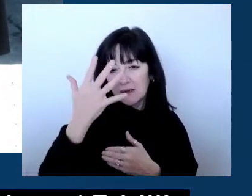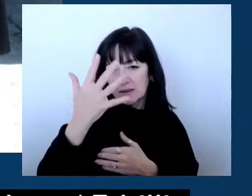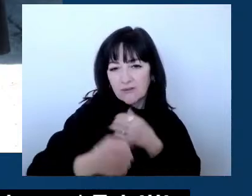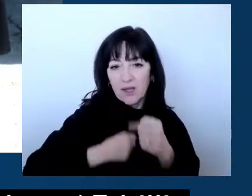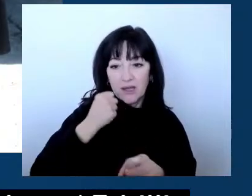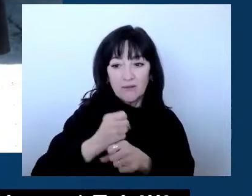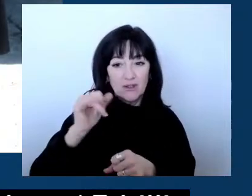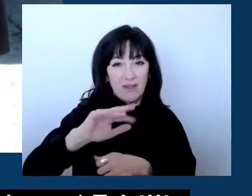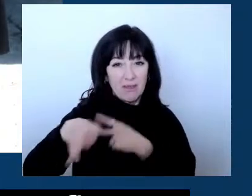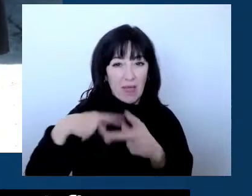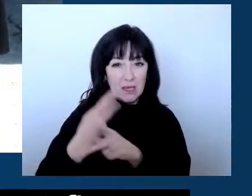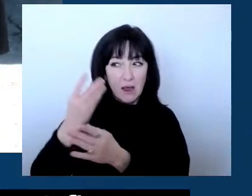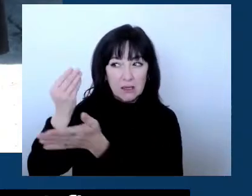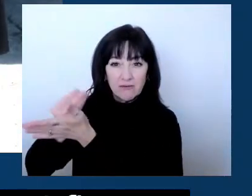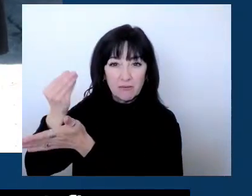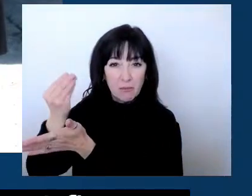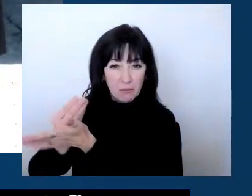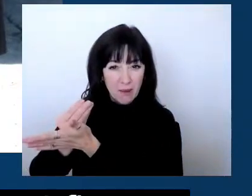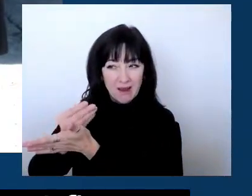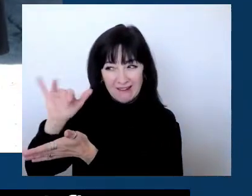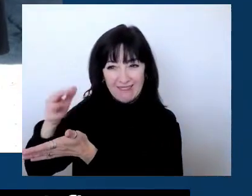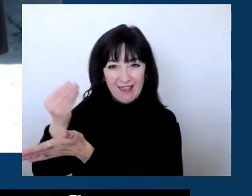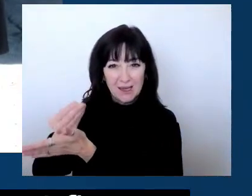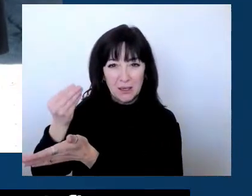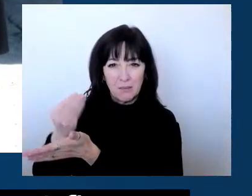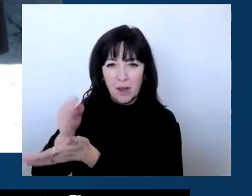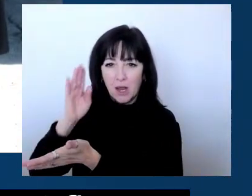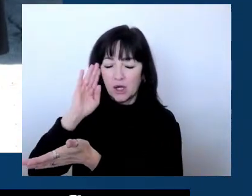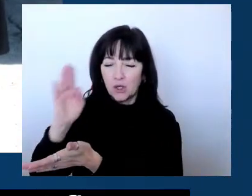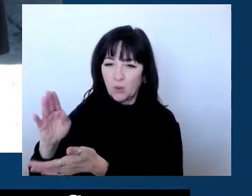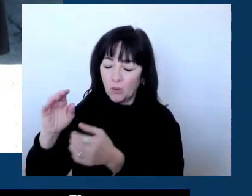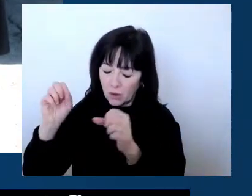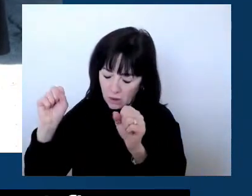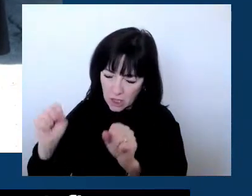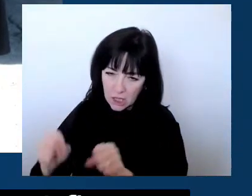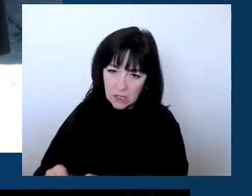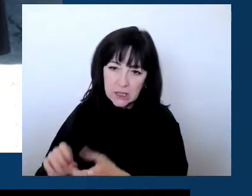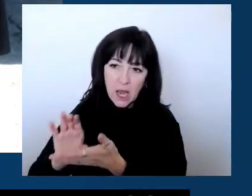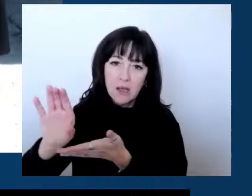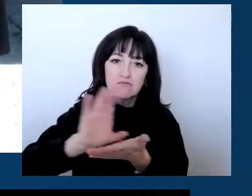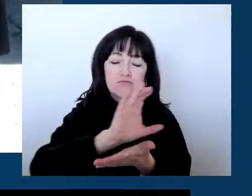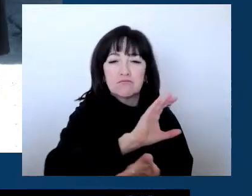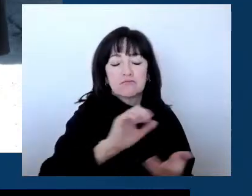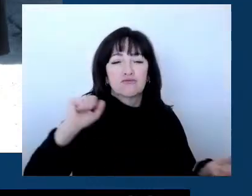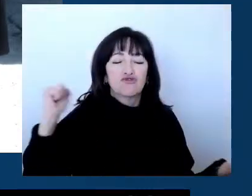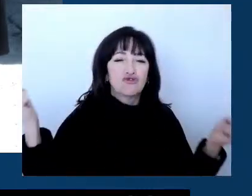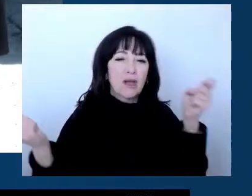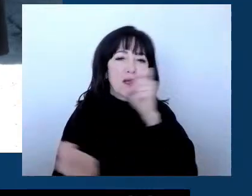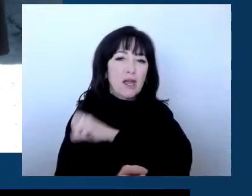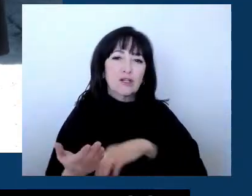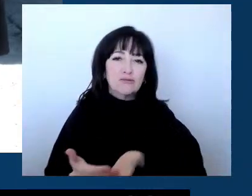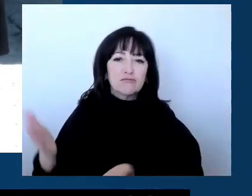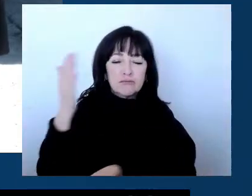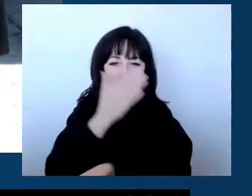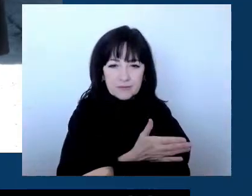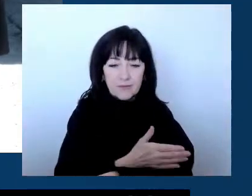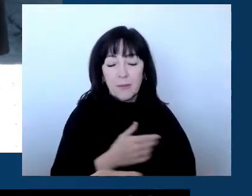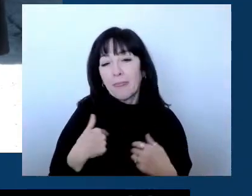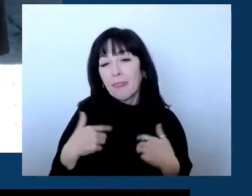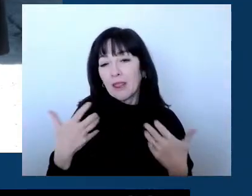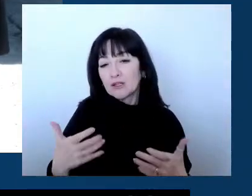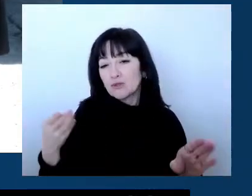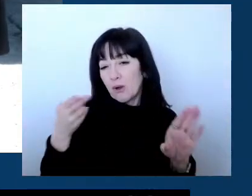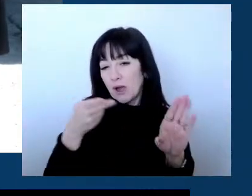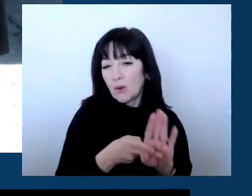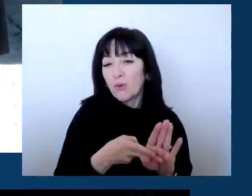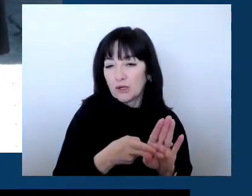transform communities. So I'm excited to join Secretary Buttigieg and Vice President Harris at the White House